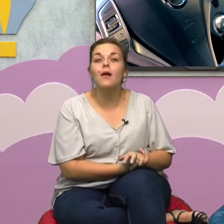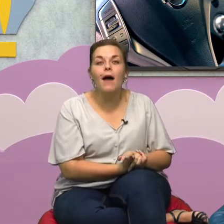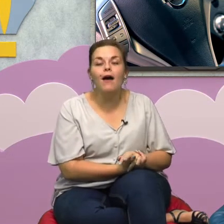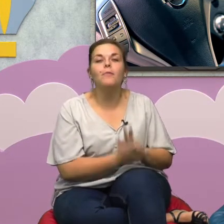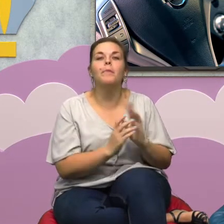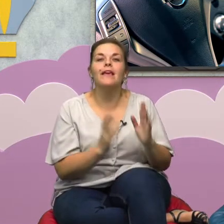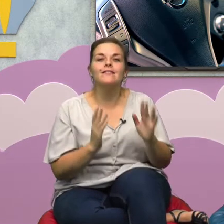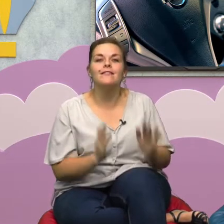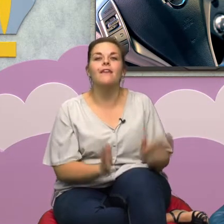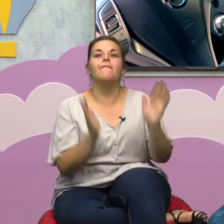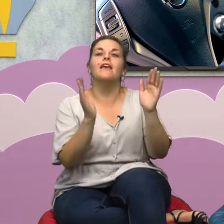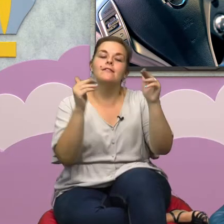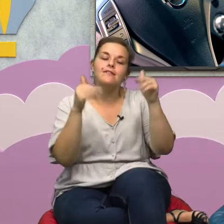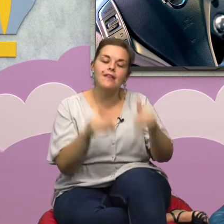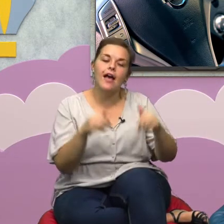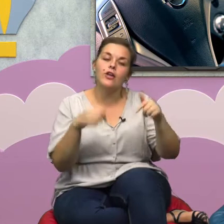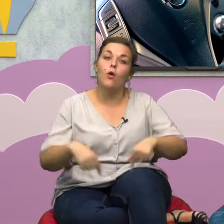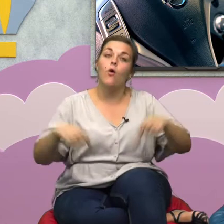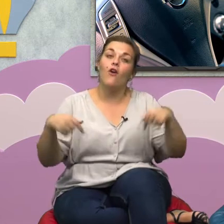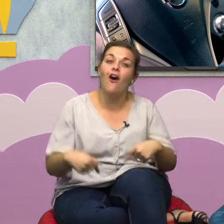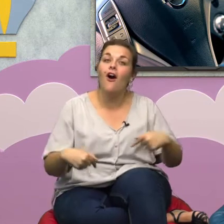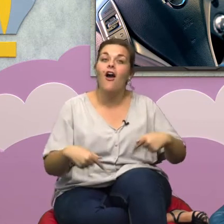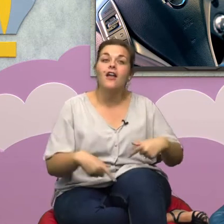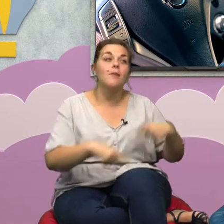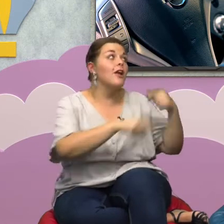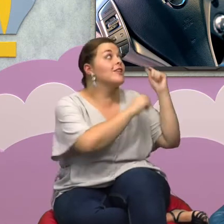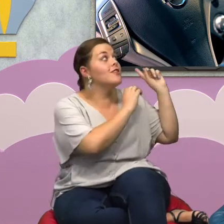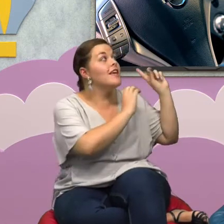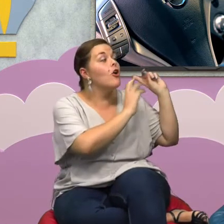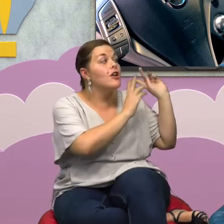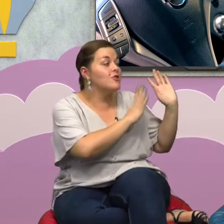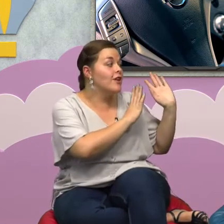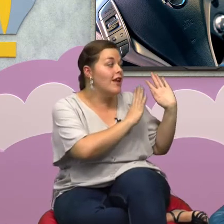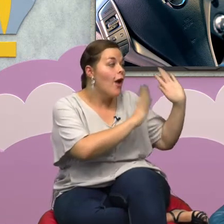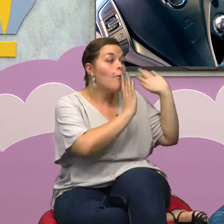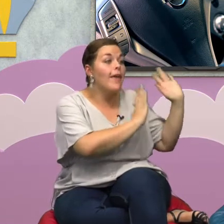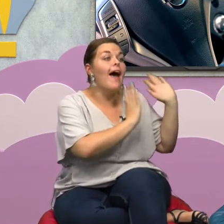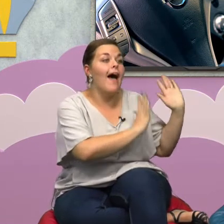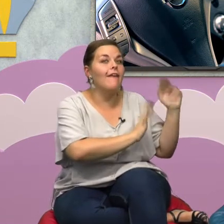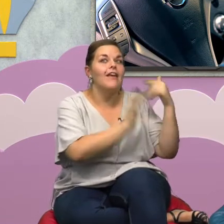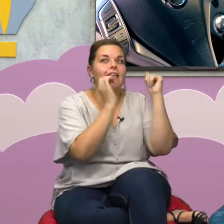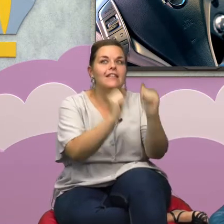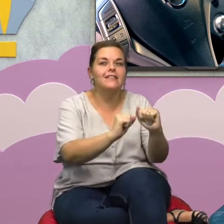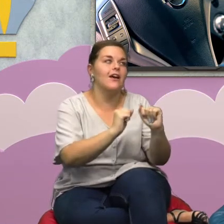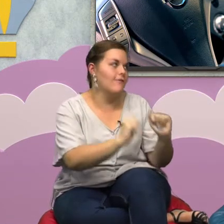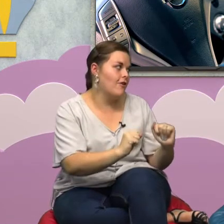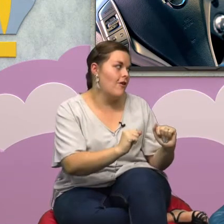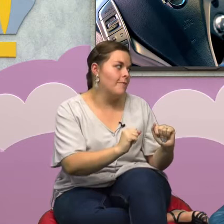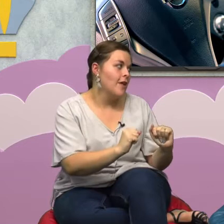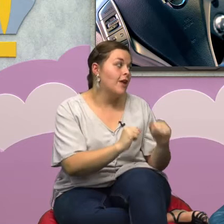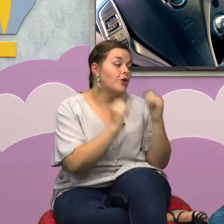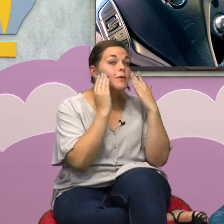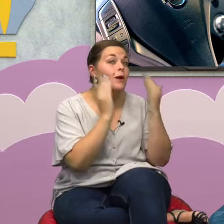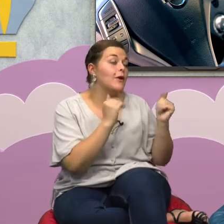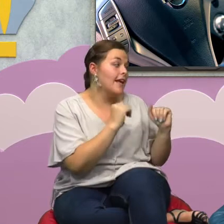all about being safe inside your car. Ndamoona, can you see on our screen, we have the inside of a car.